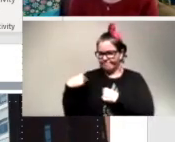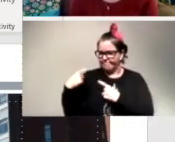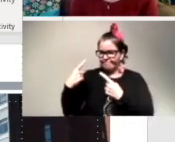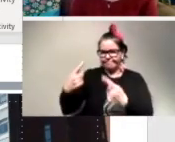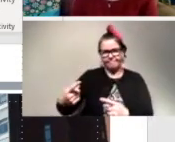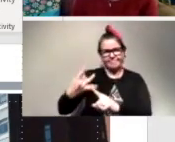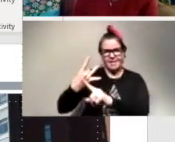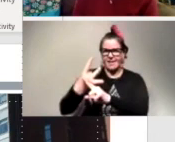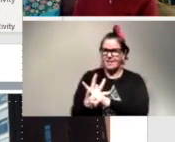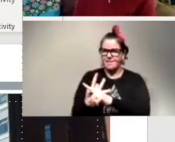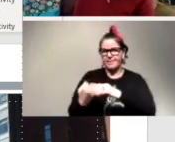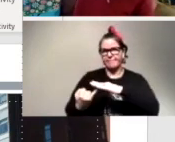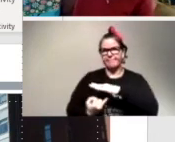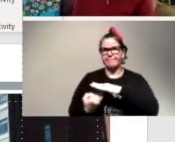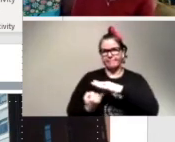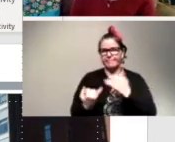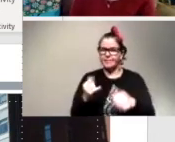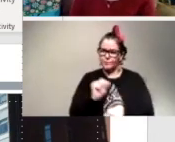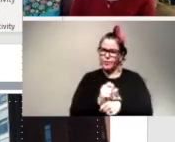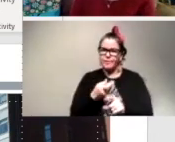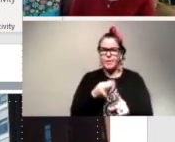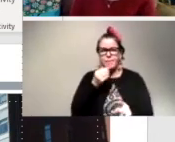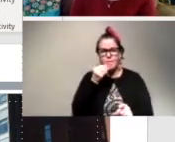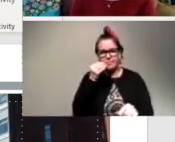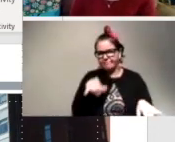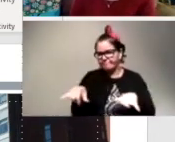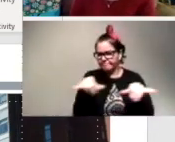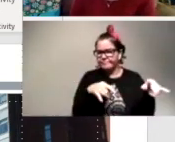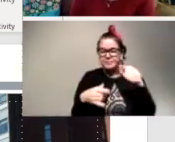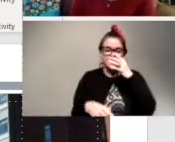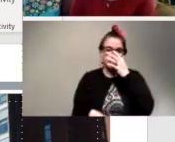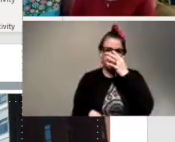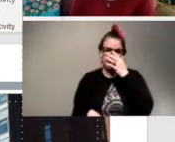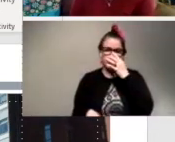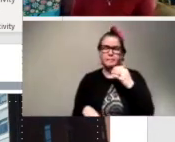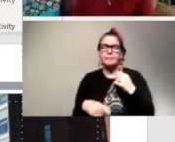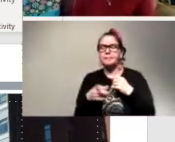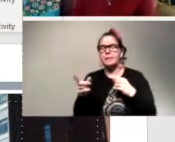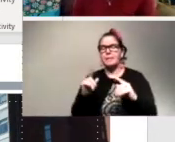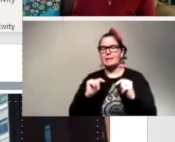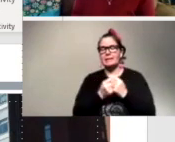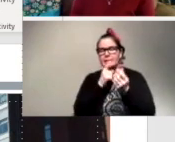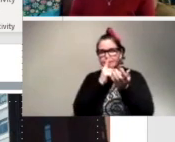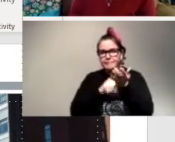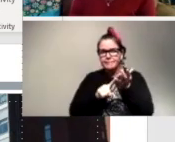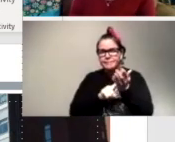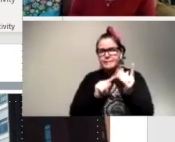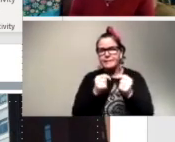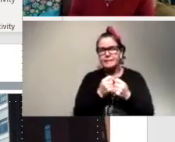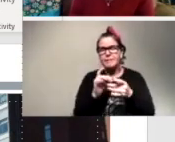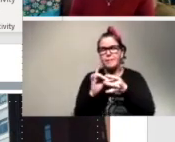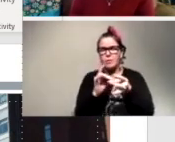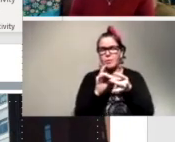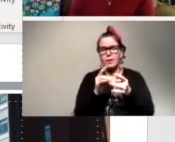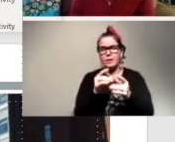8 months. Right now I'm working from home while the investigative team that I coordinate is in